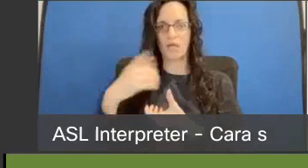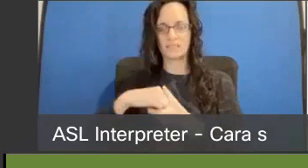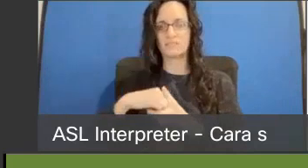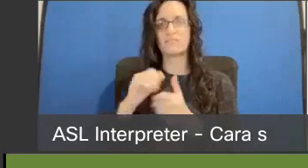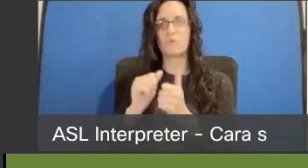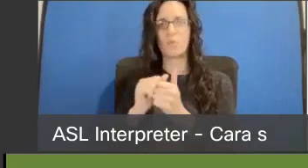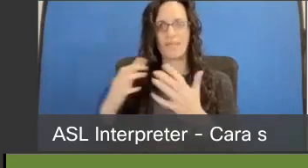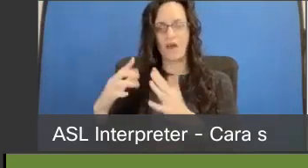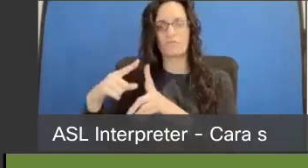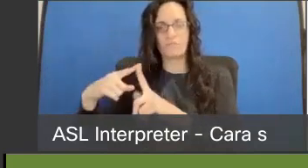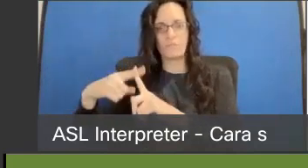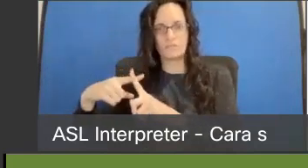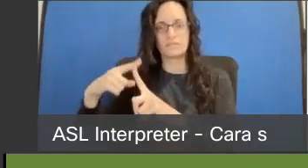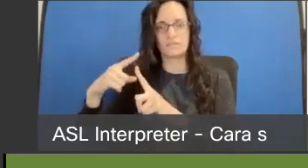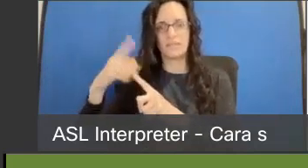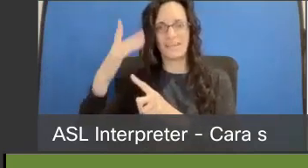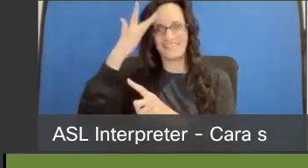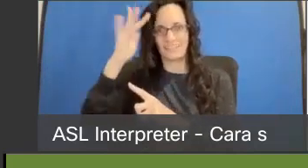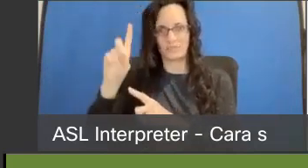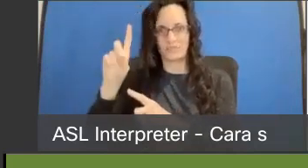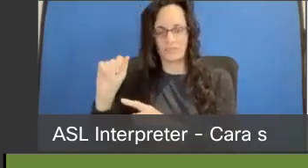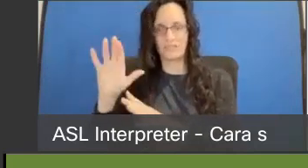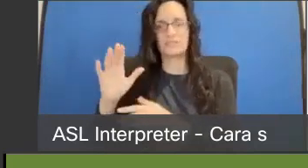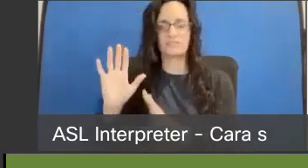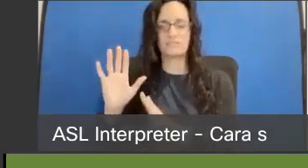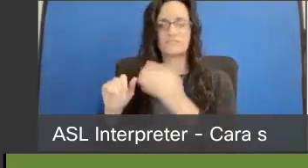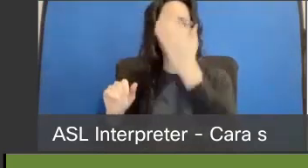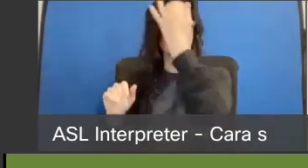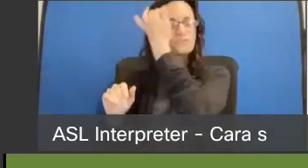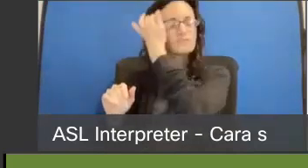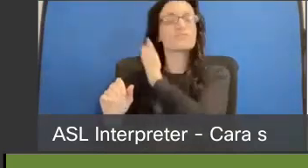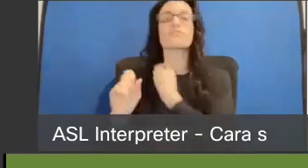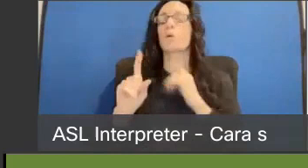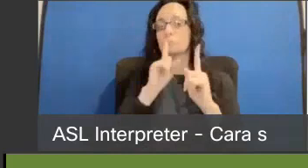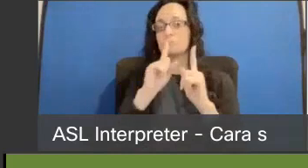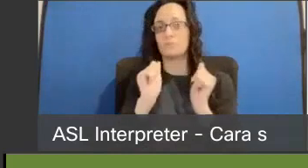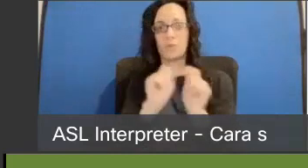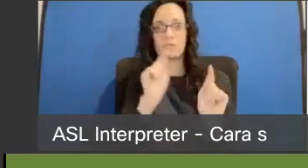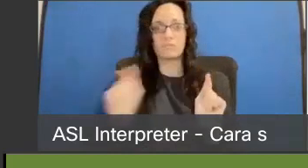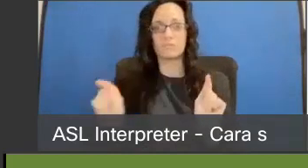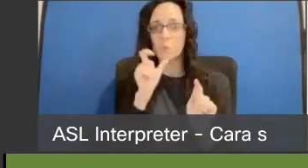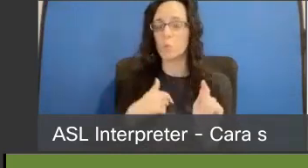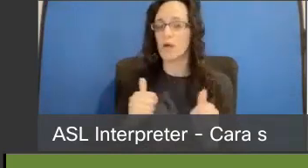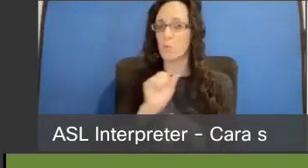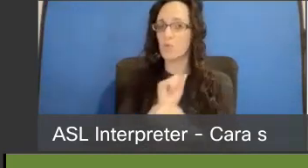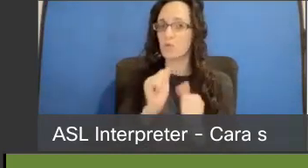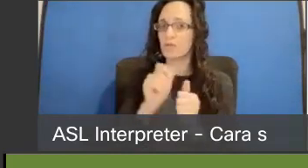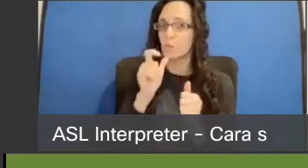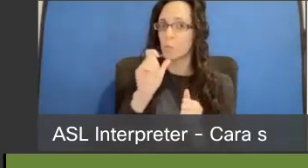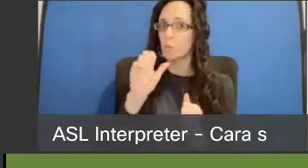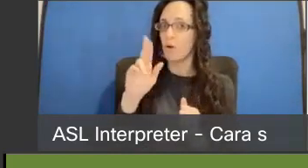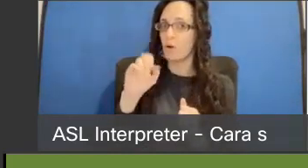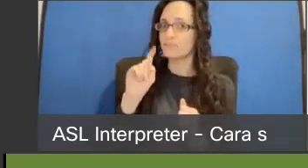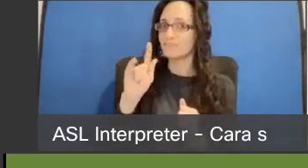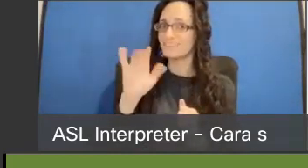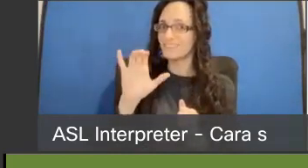intellectual disability. In speaking with individuals that I work with who are autistic, the preference is I